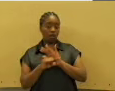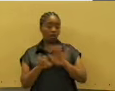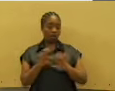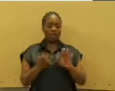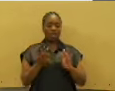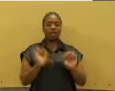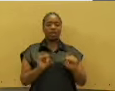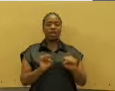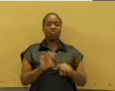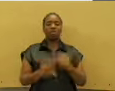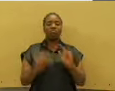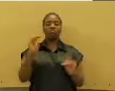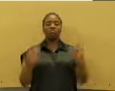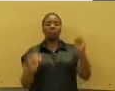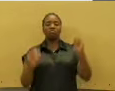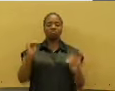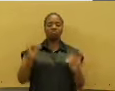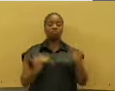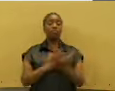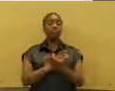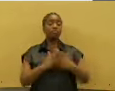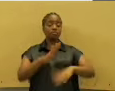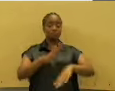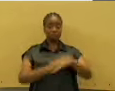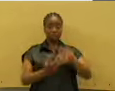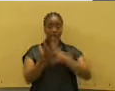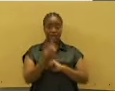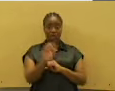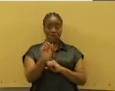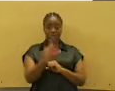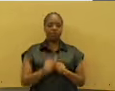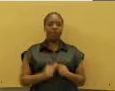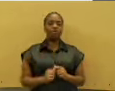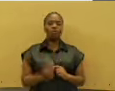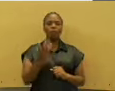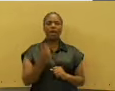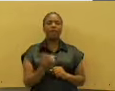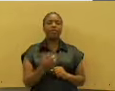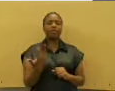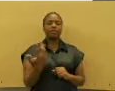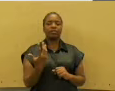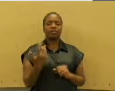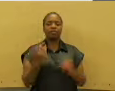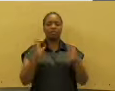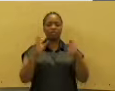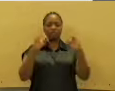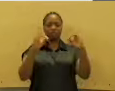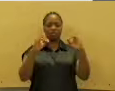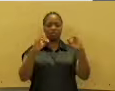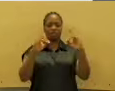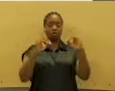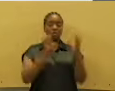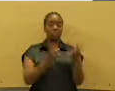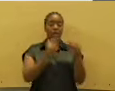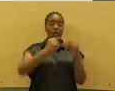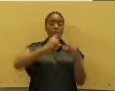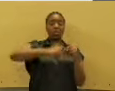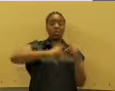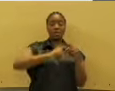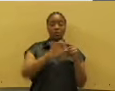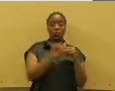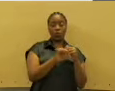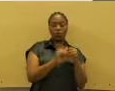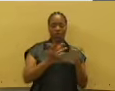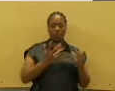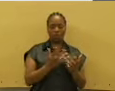inequalities. In some cases, for example, we have educational levels that can also contribute to both the outcomes and